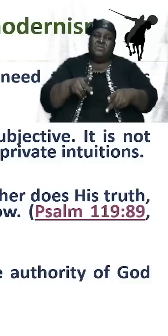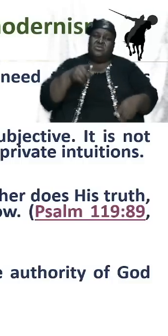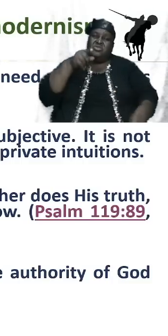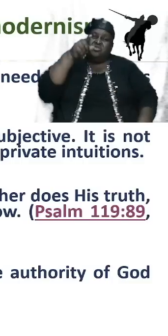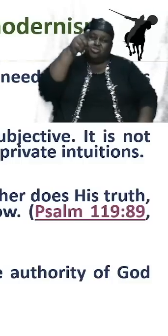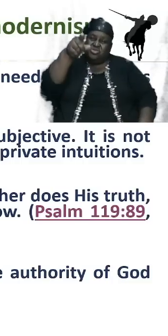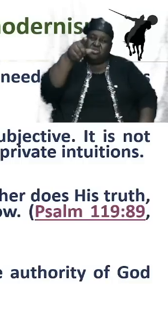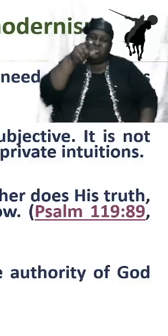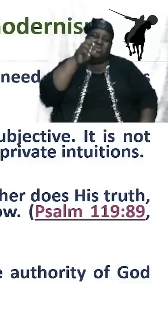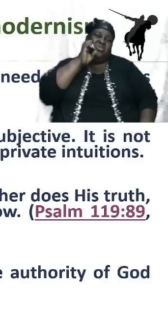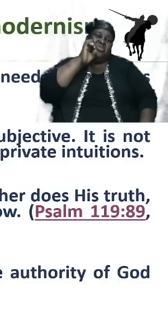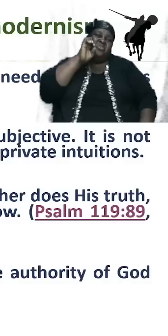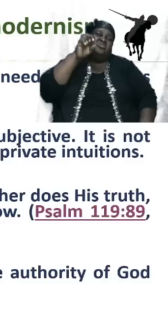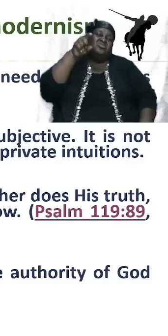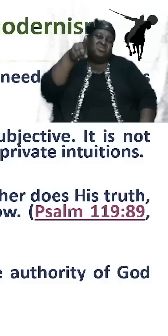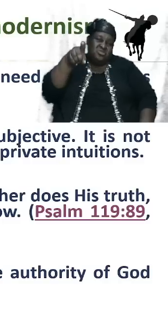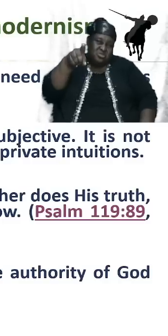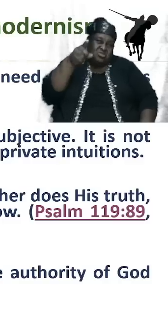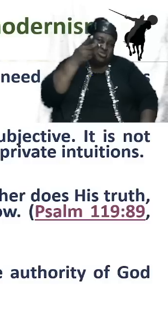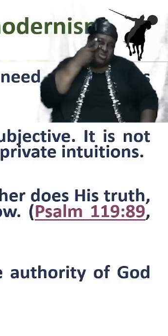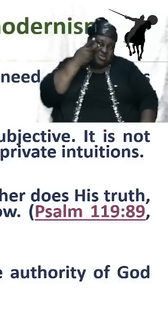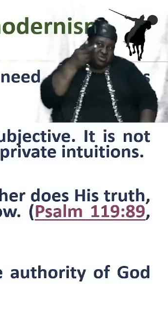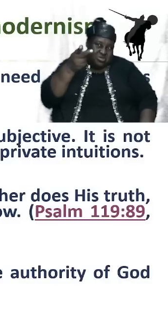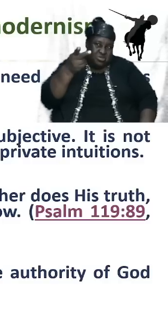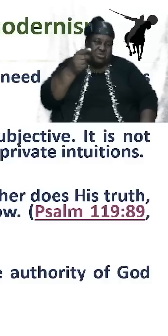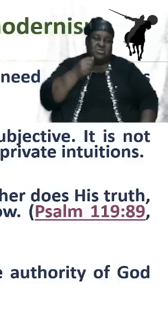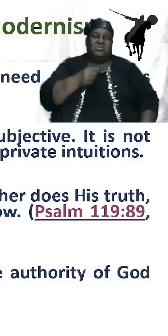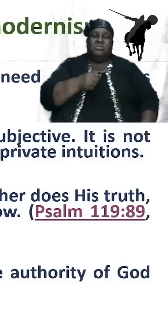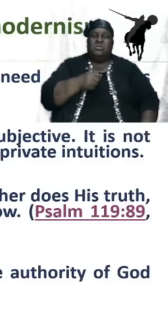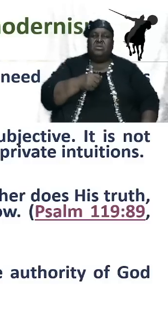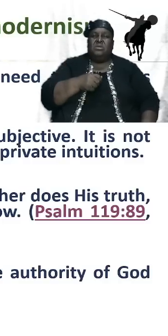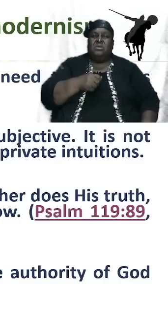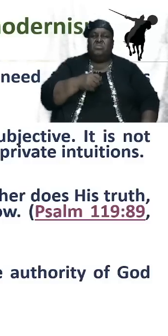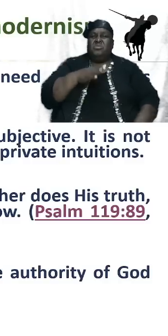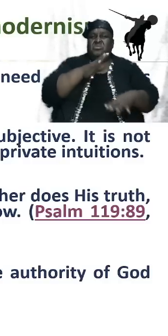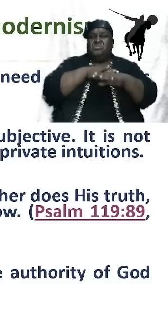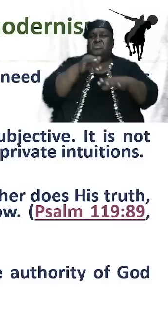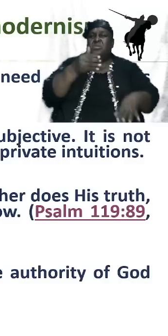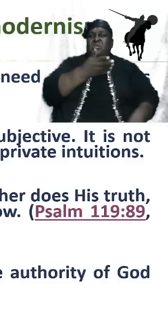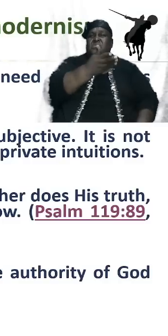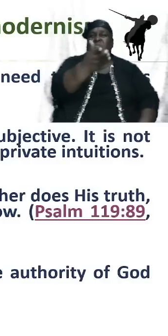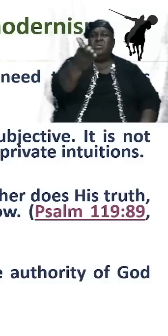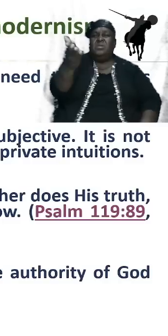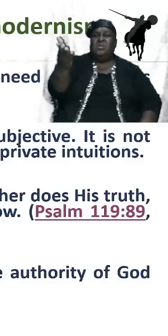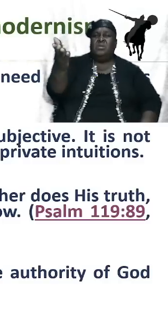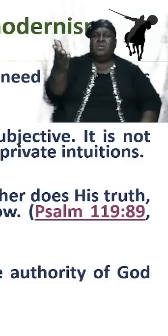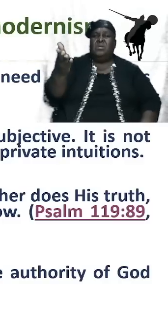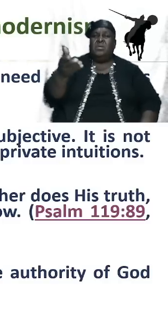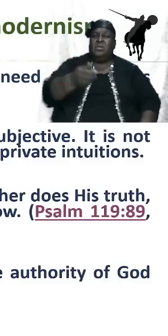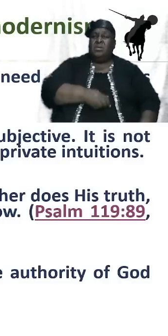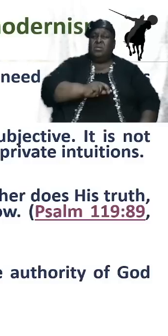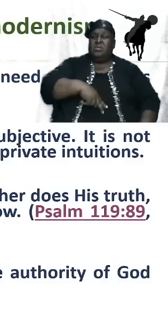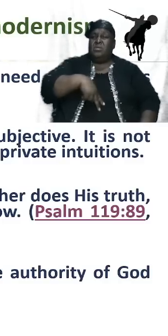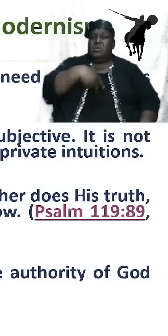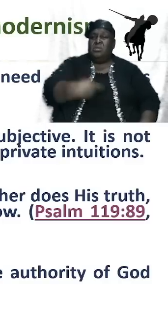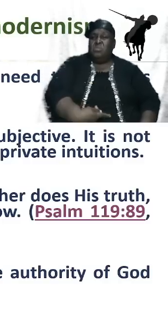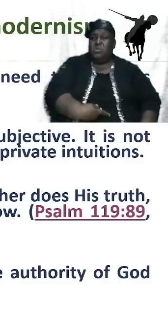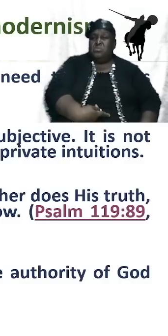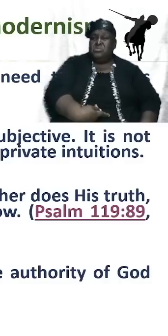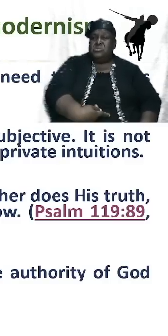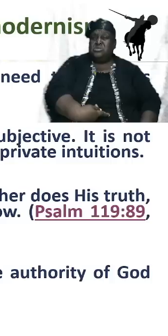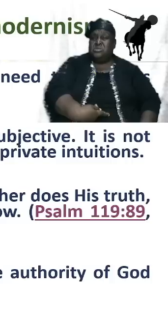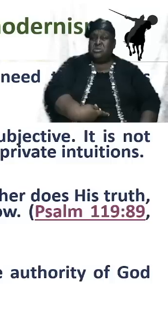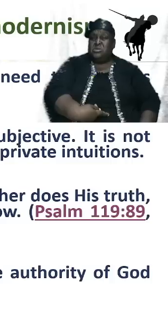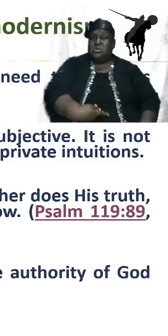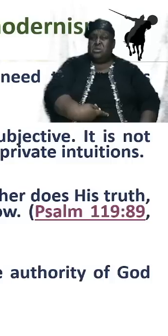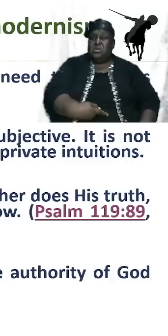because it's a she you're seeing, and them feel say it must be called they, then they're going to be upset because they want to be validated in something